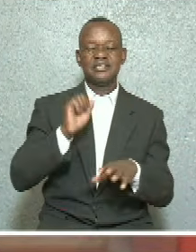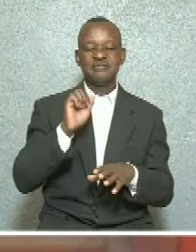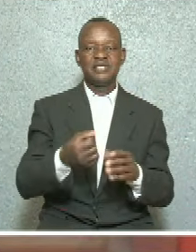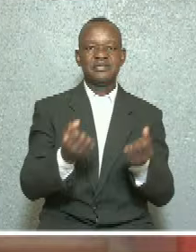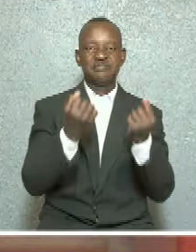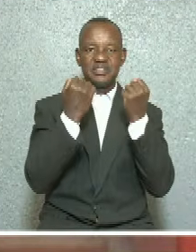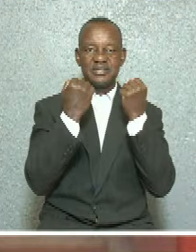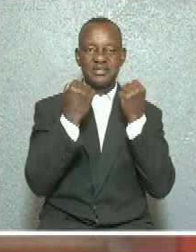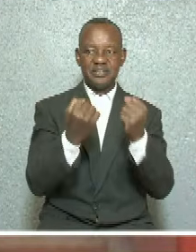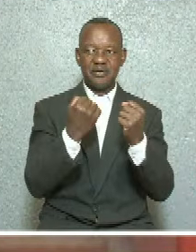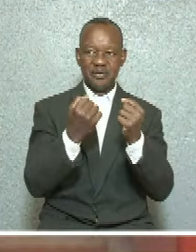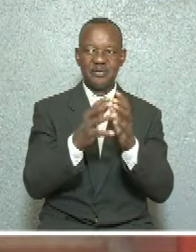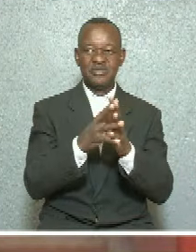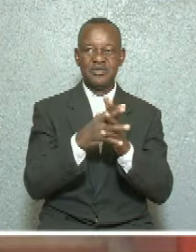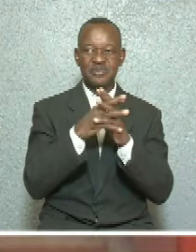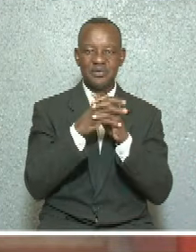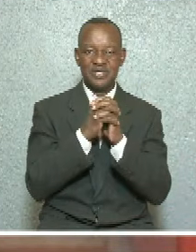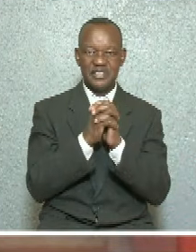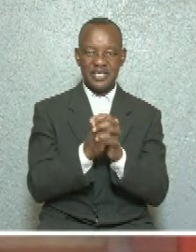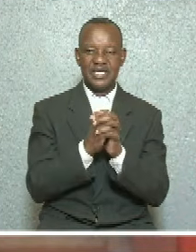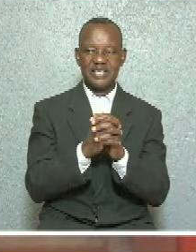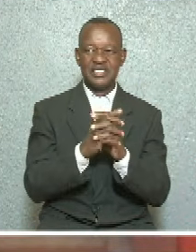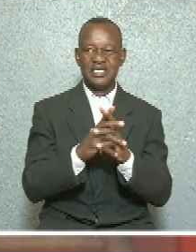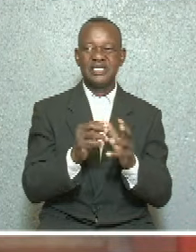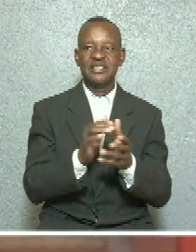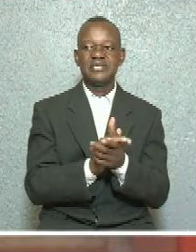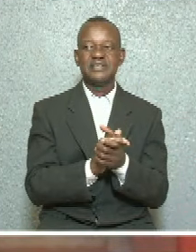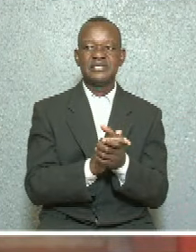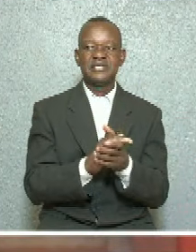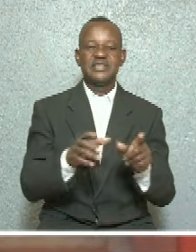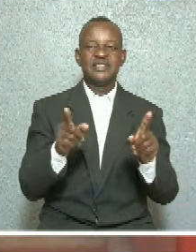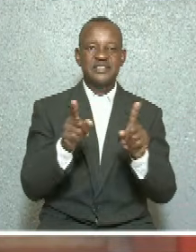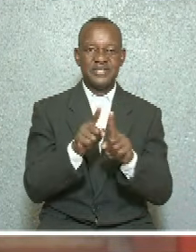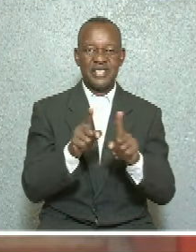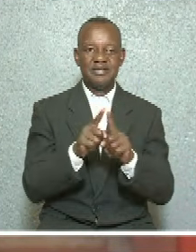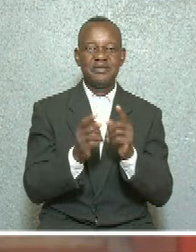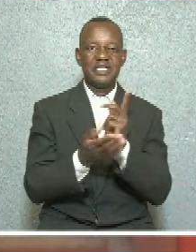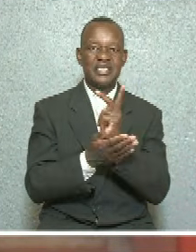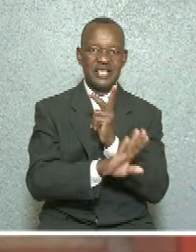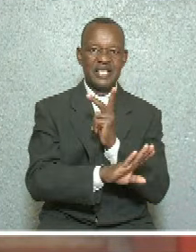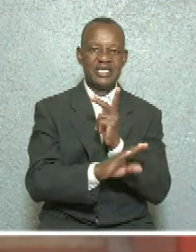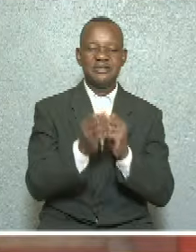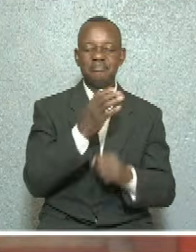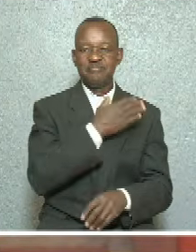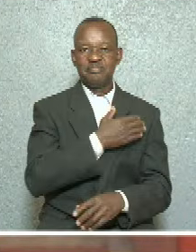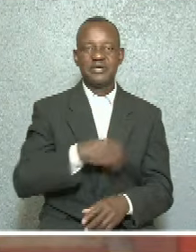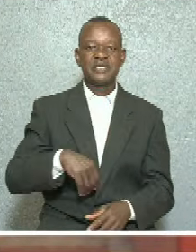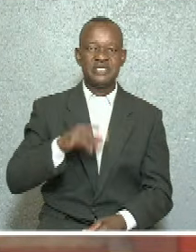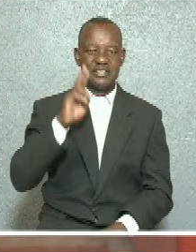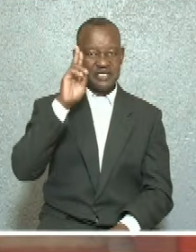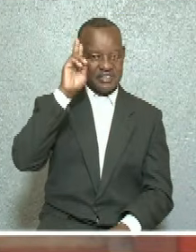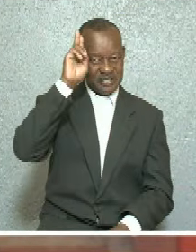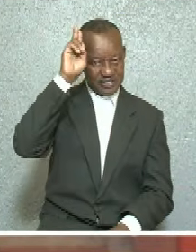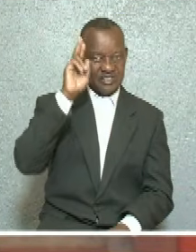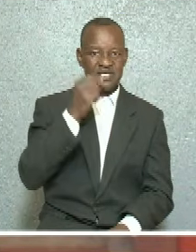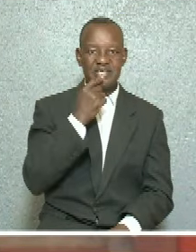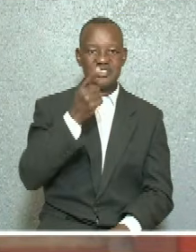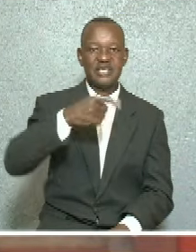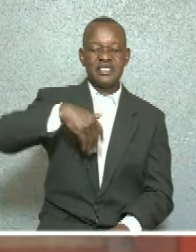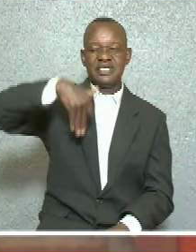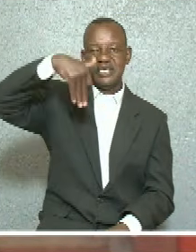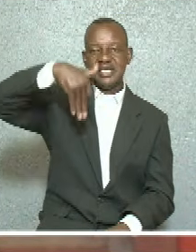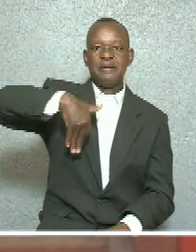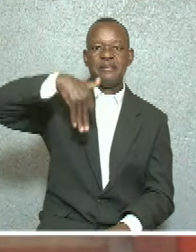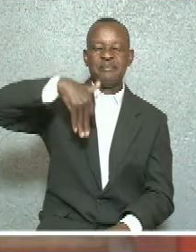house, that our former president, Dr. Hageji Genkop, used to talk about as the Namibian house. All of us have